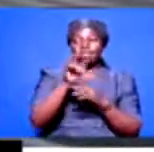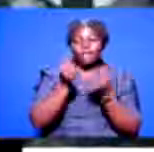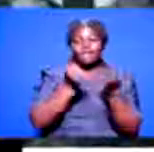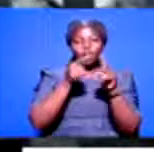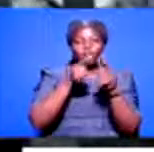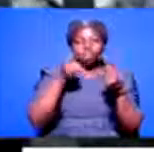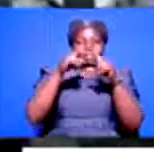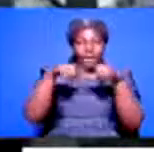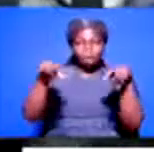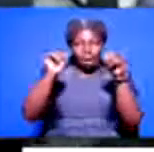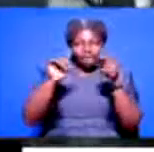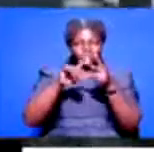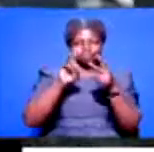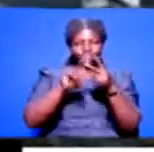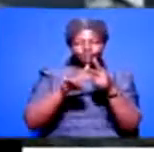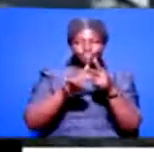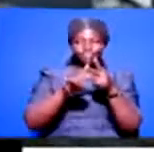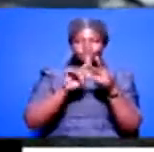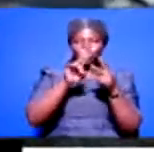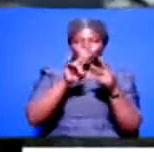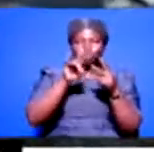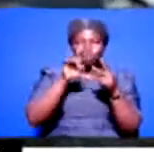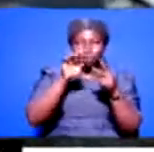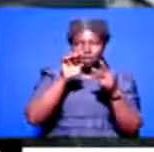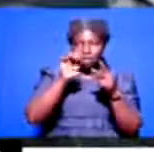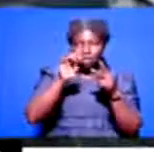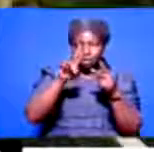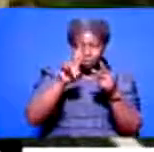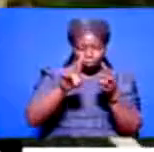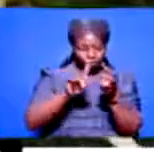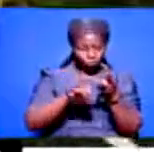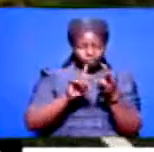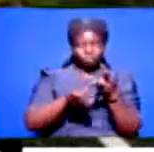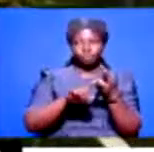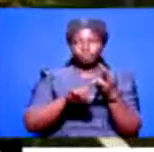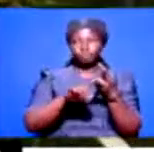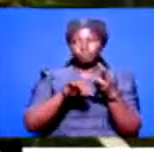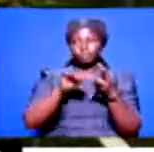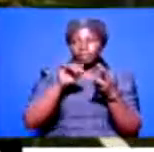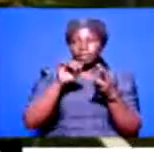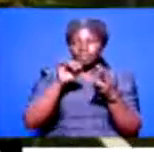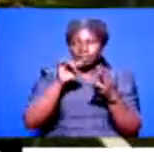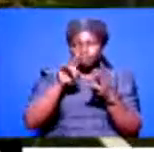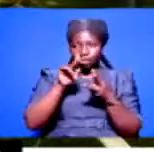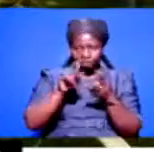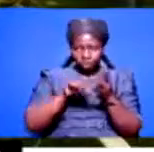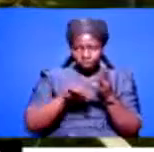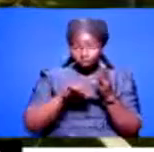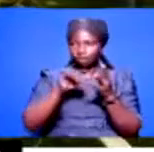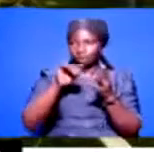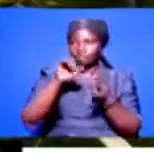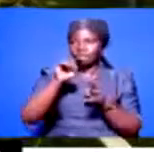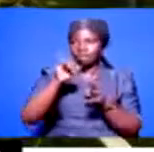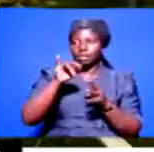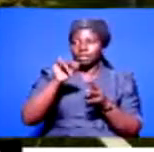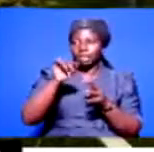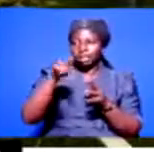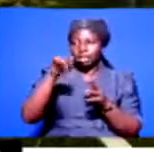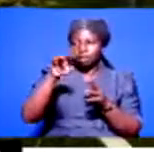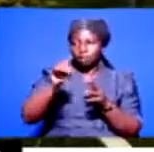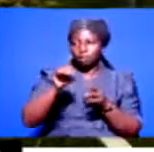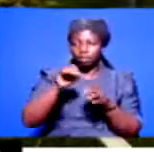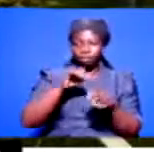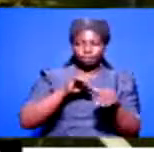Arab Emirates, United Kingdom, Singapore, and South Africa. The local assembly capacity already exists to produce